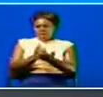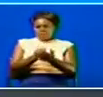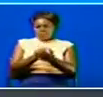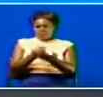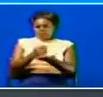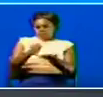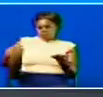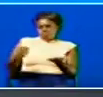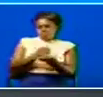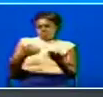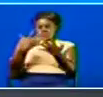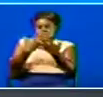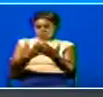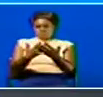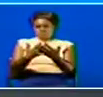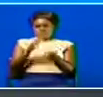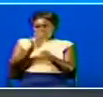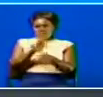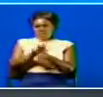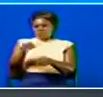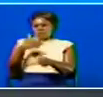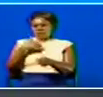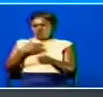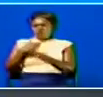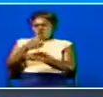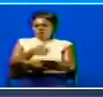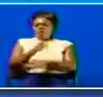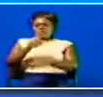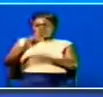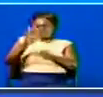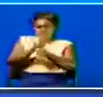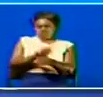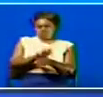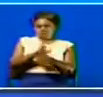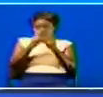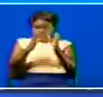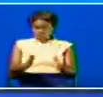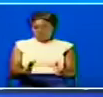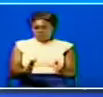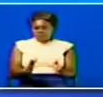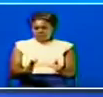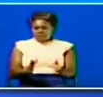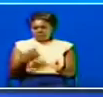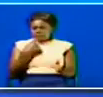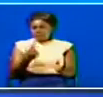prisons. Most of the remand prisons are said to have surpassed their capacity, as Fahmo Mohammed now tells us.